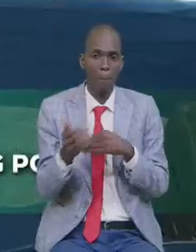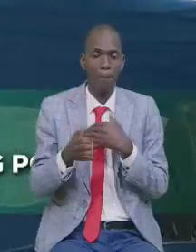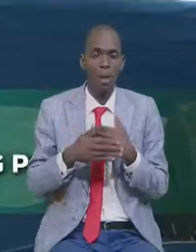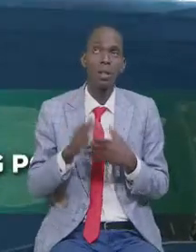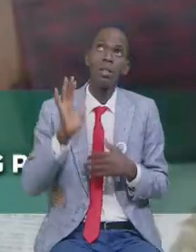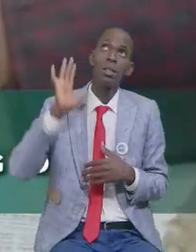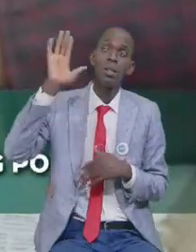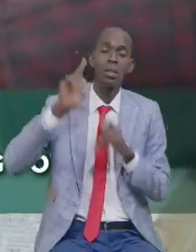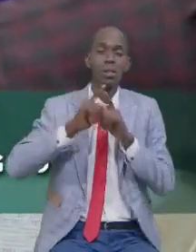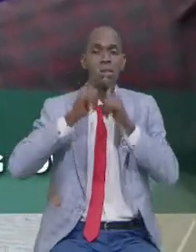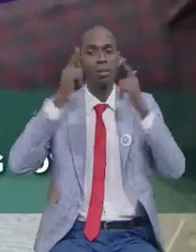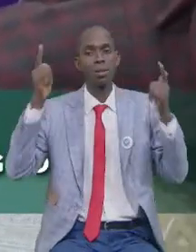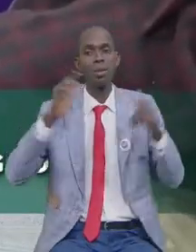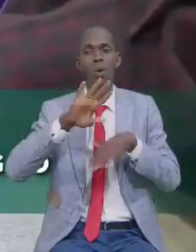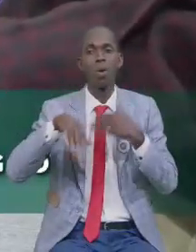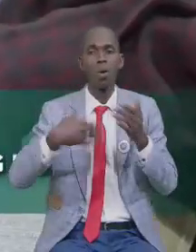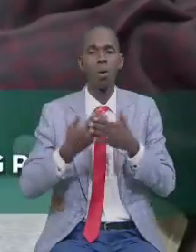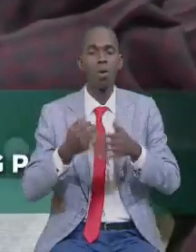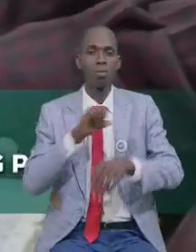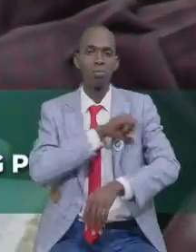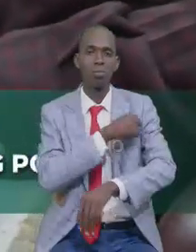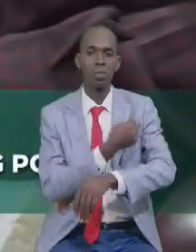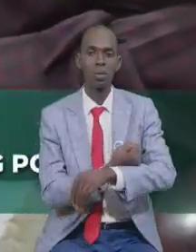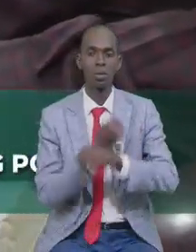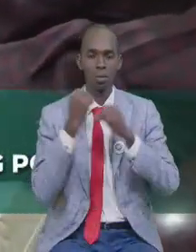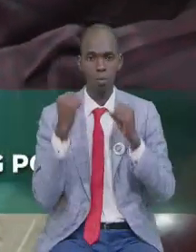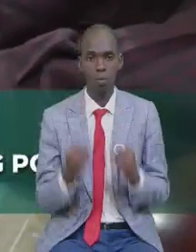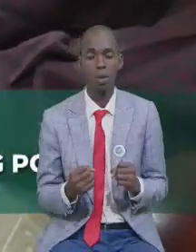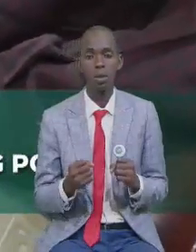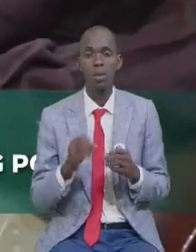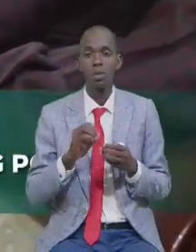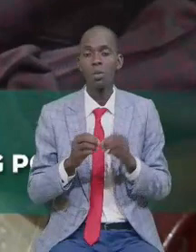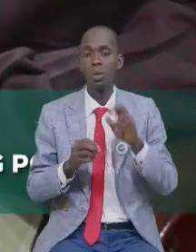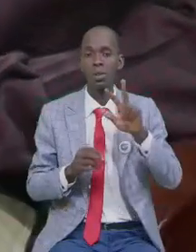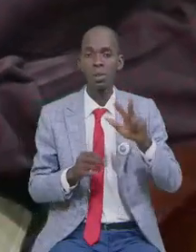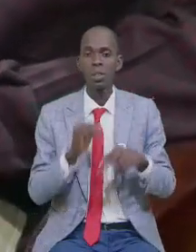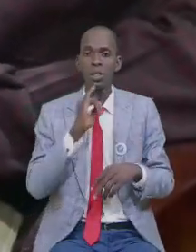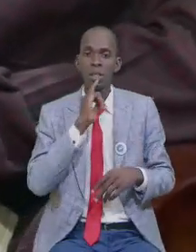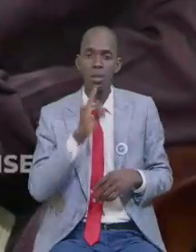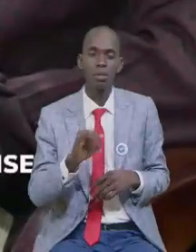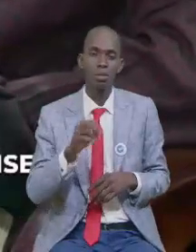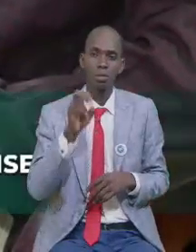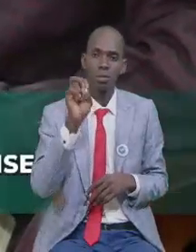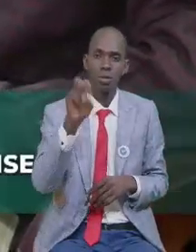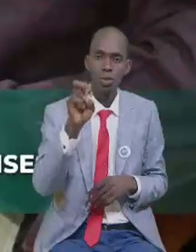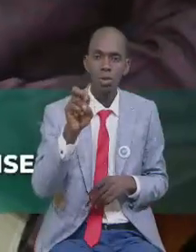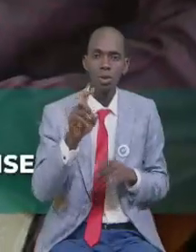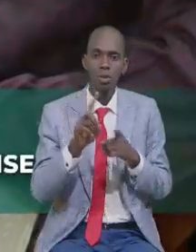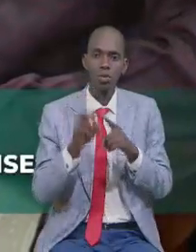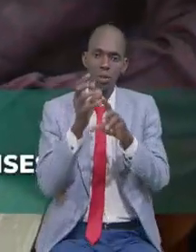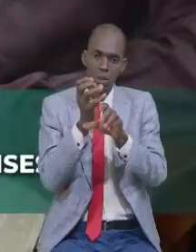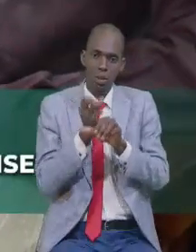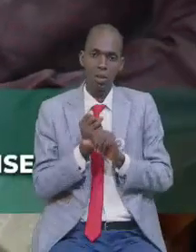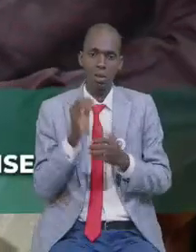all strengthening power. Number three is knocking to regain His great